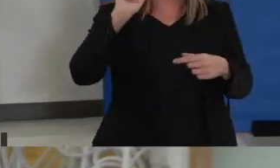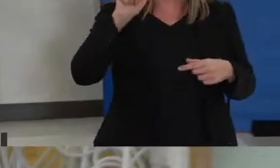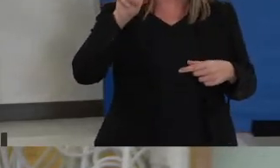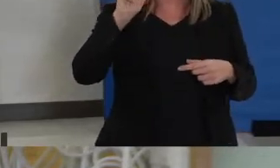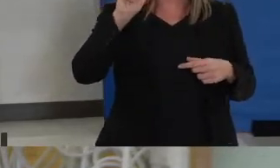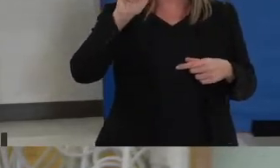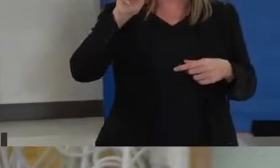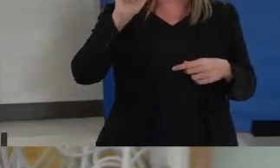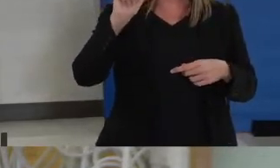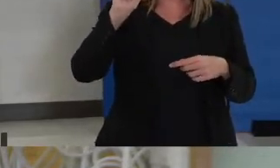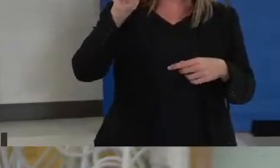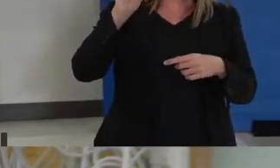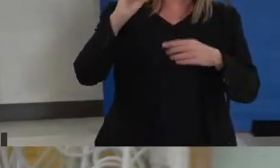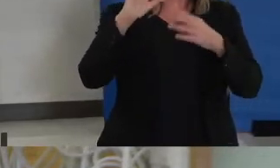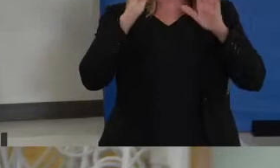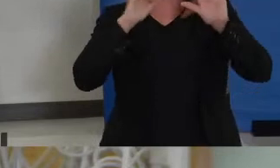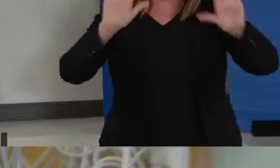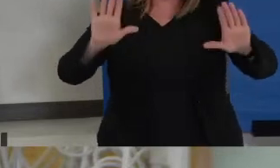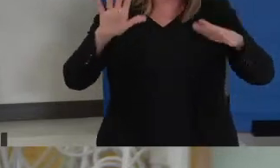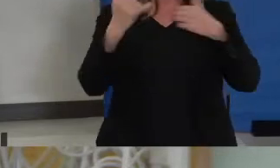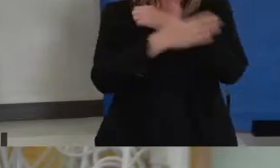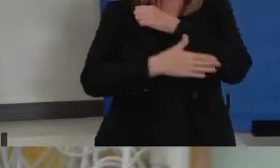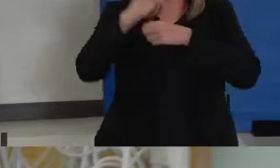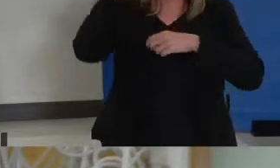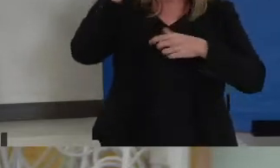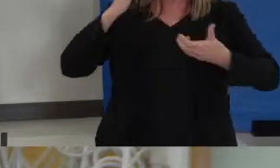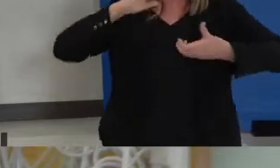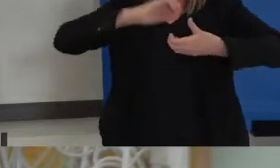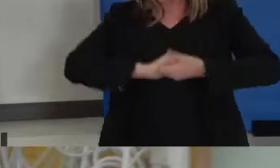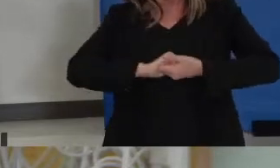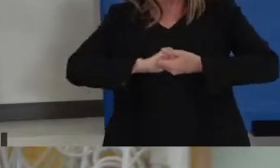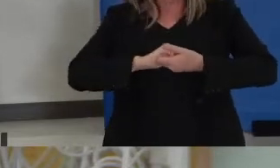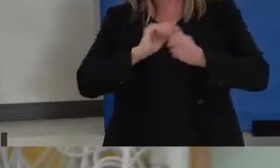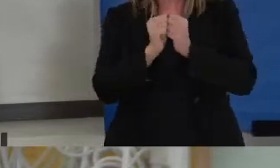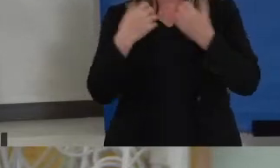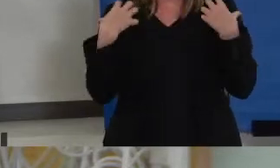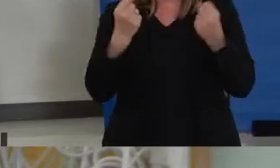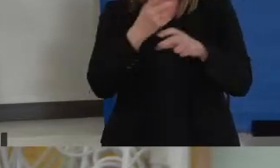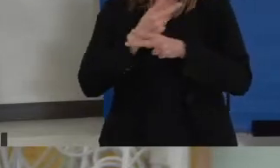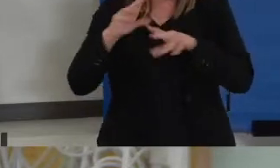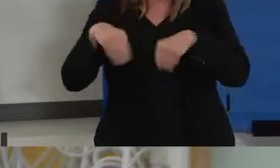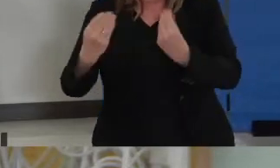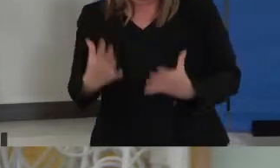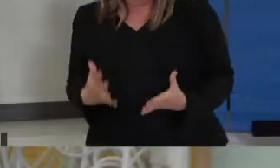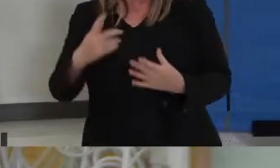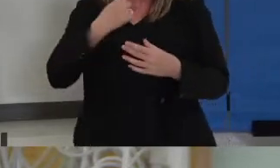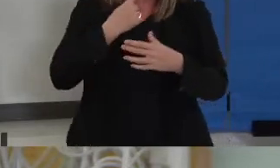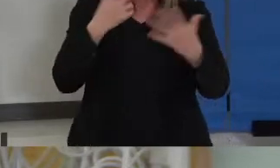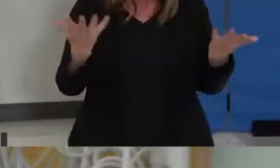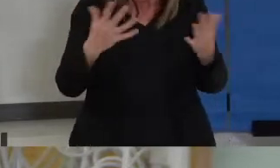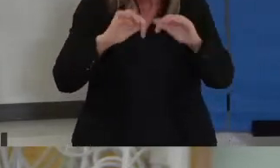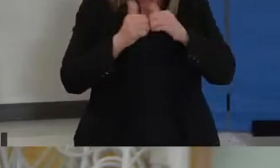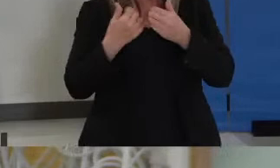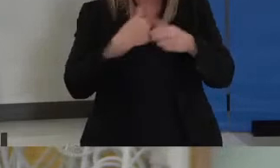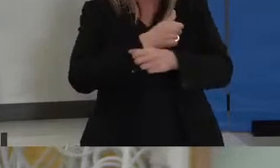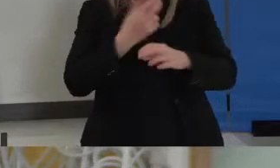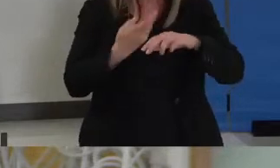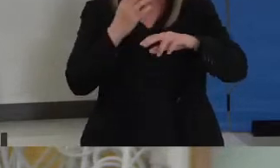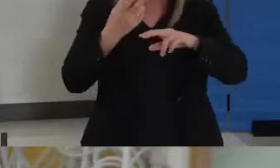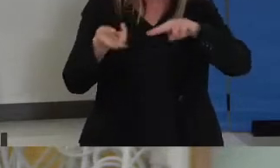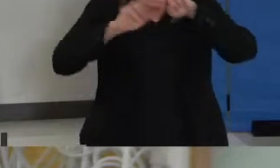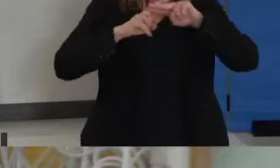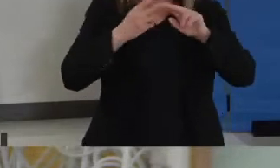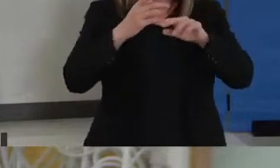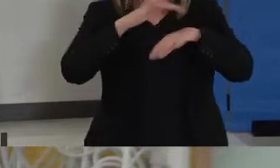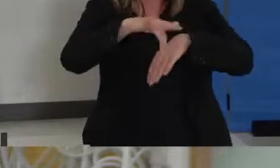happen. Here we have our county government in partnership with our healthcare providers to say, how do we increase the availability